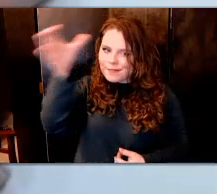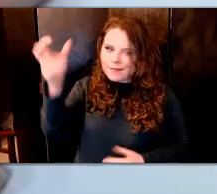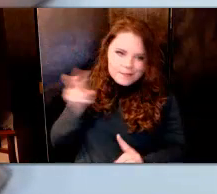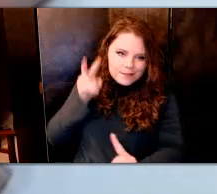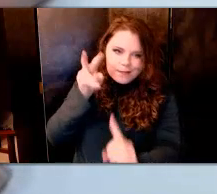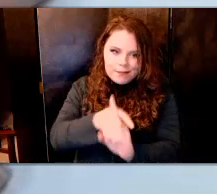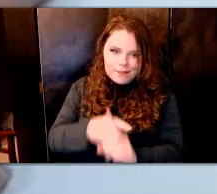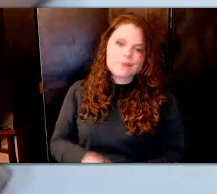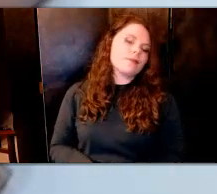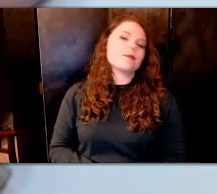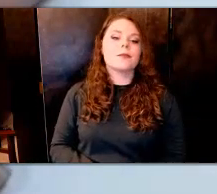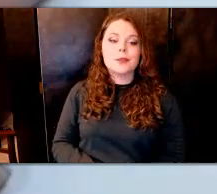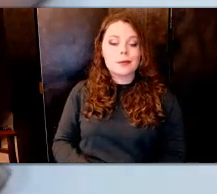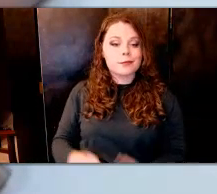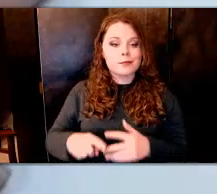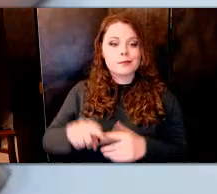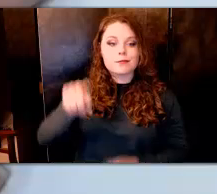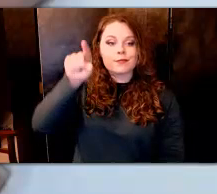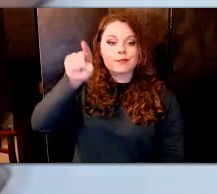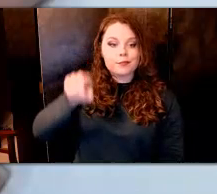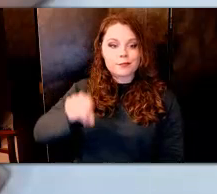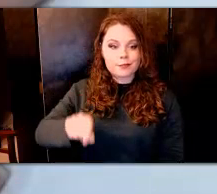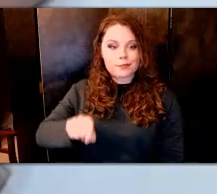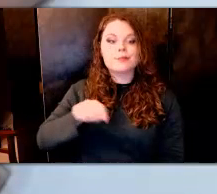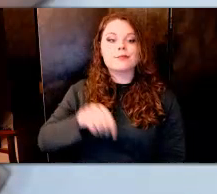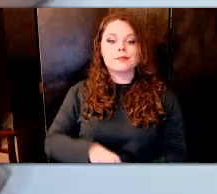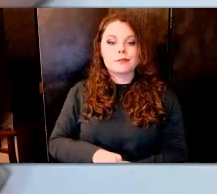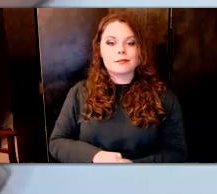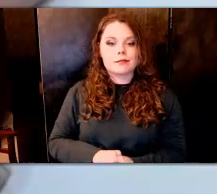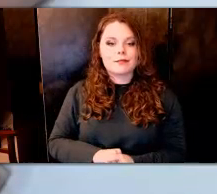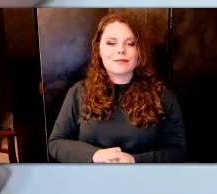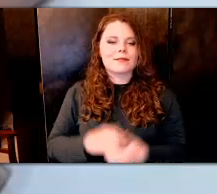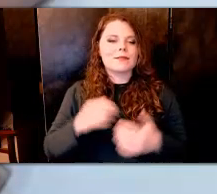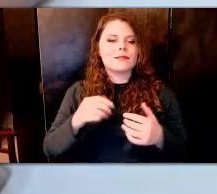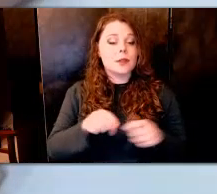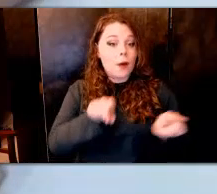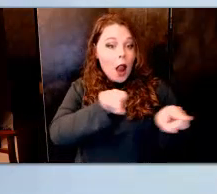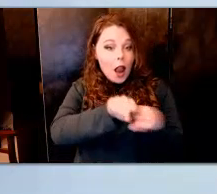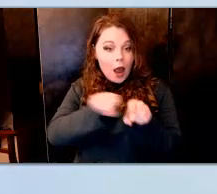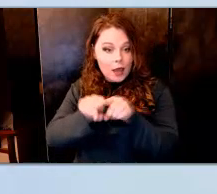going to go ahead and draw our line. Let's start with combining our like terms.